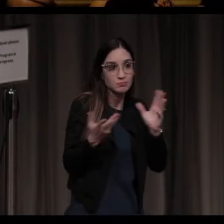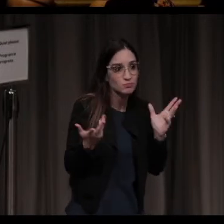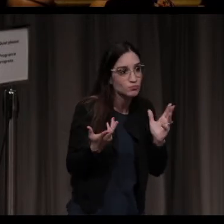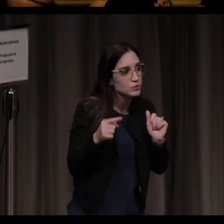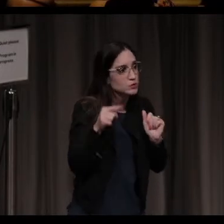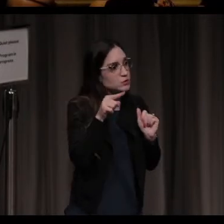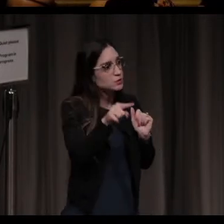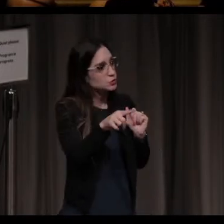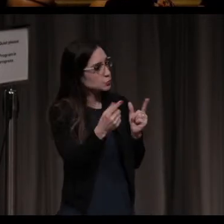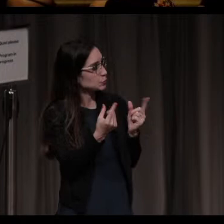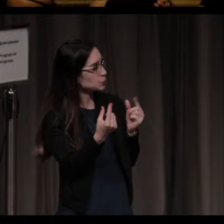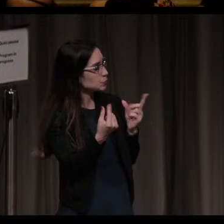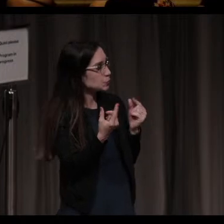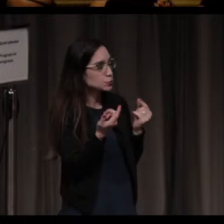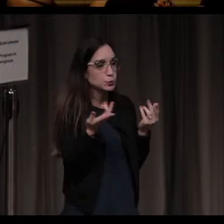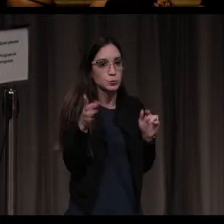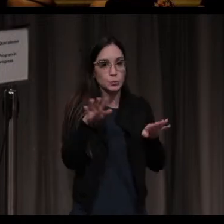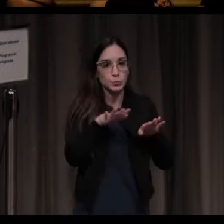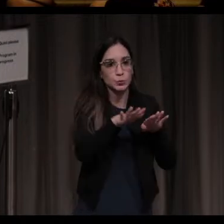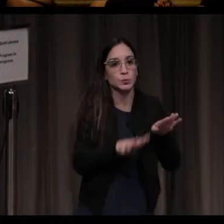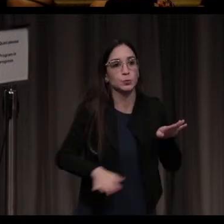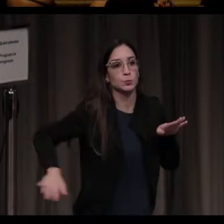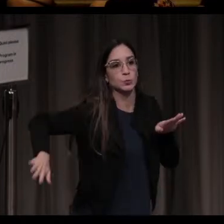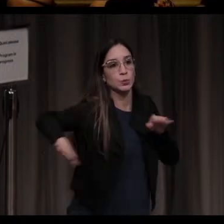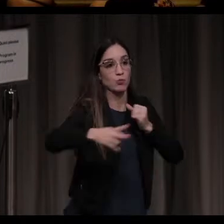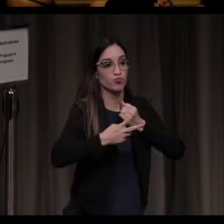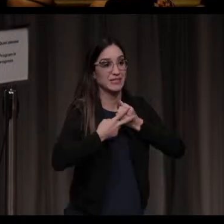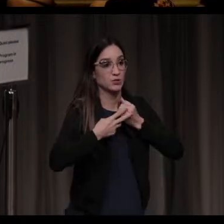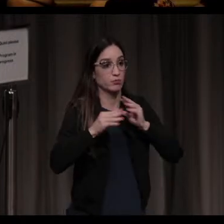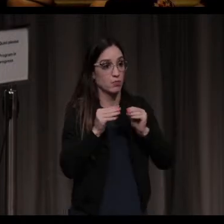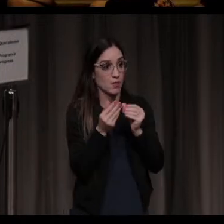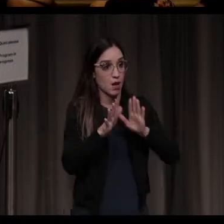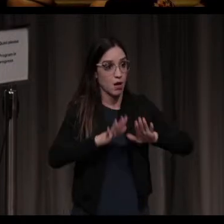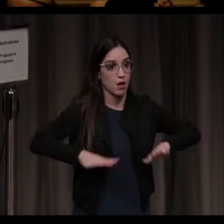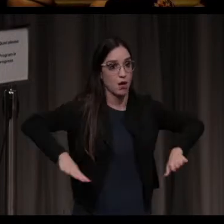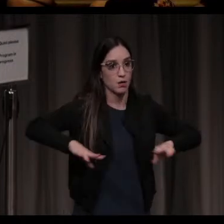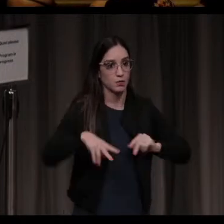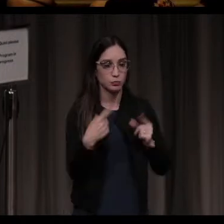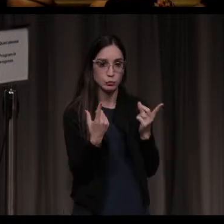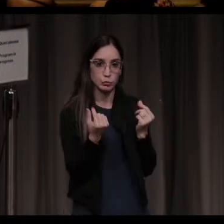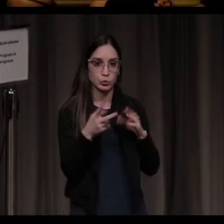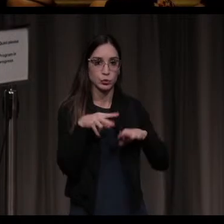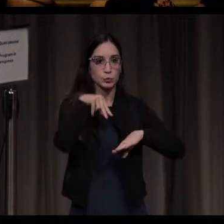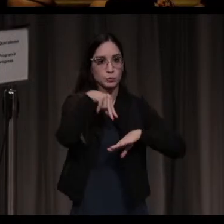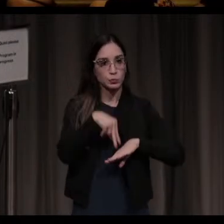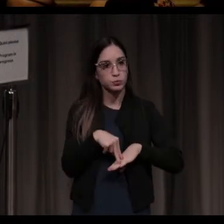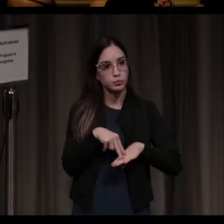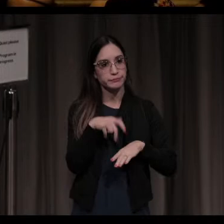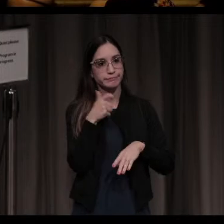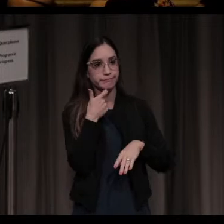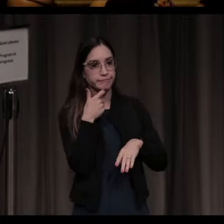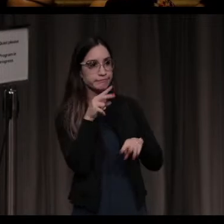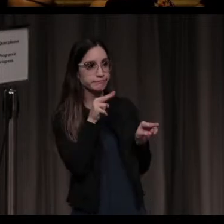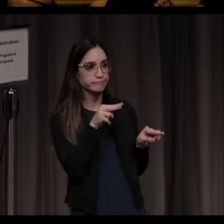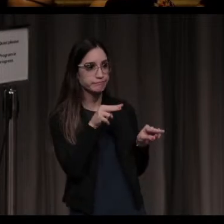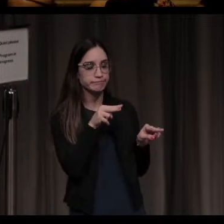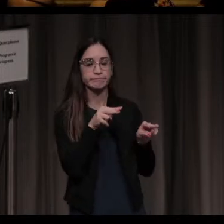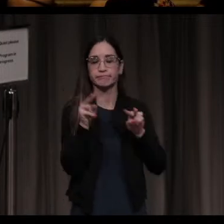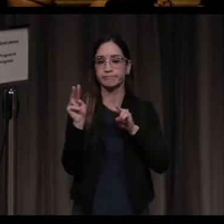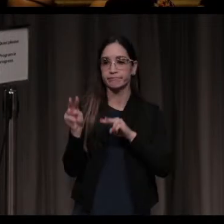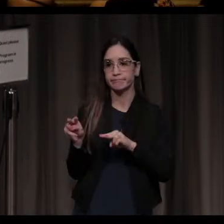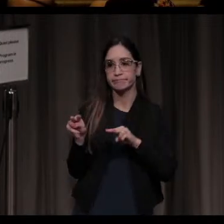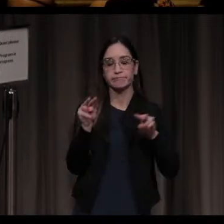when she goes out to places like the Big Cypress National Preserve, you just kind of like stand in the sawgrass, stand amidst the cypress